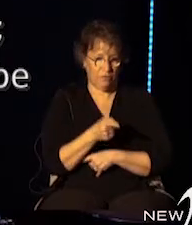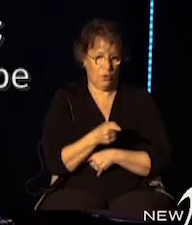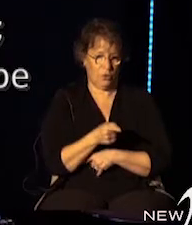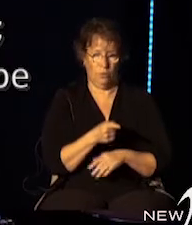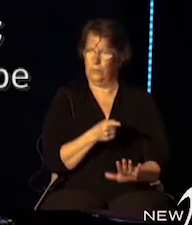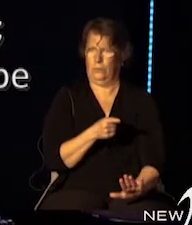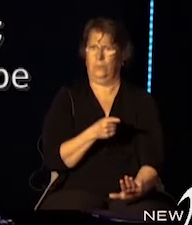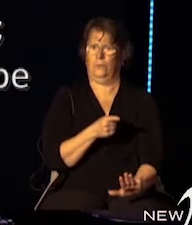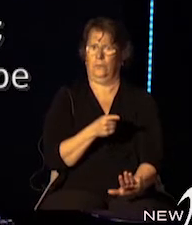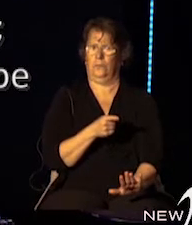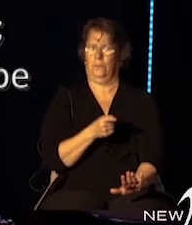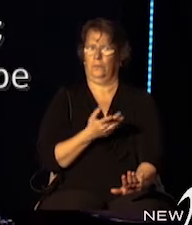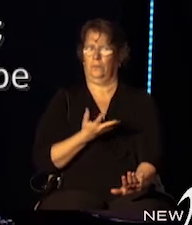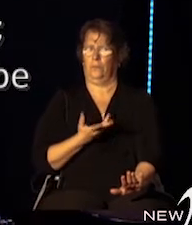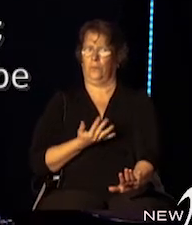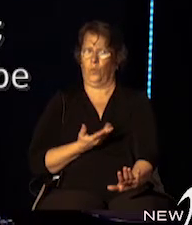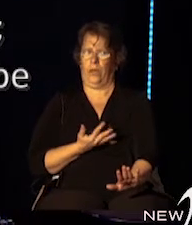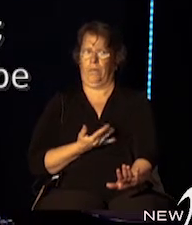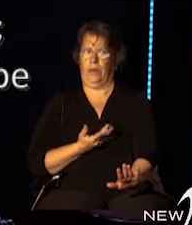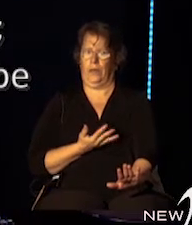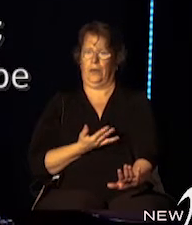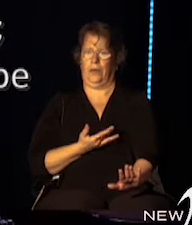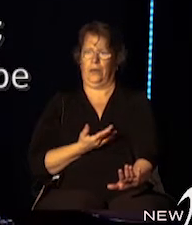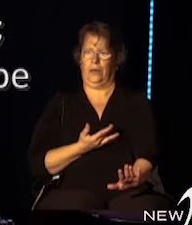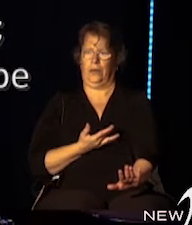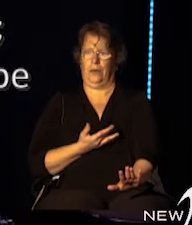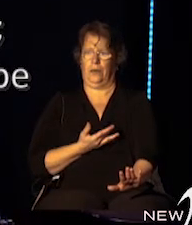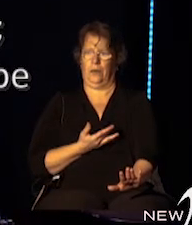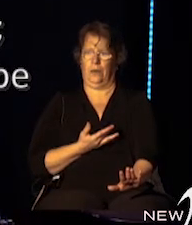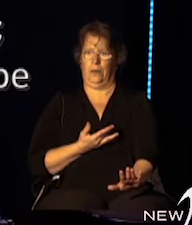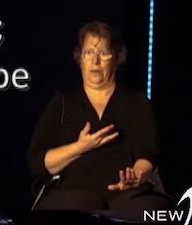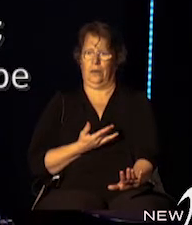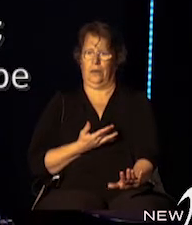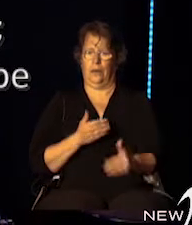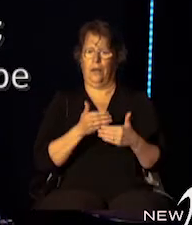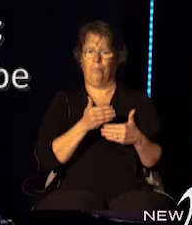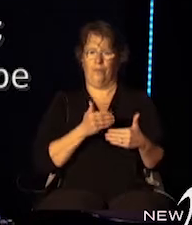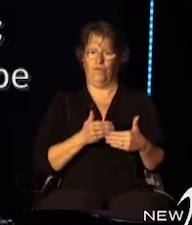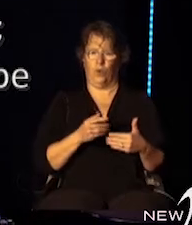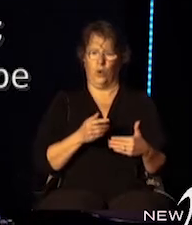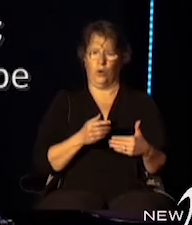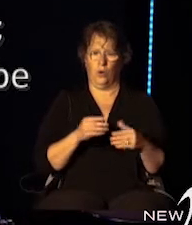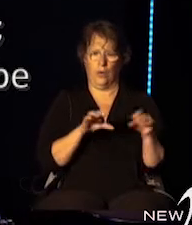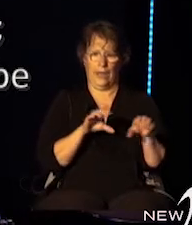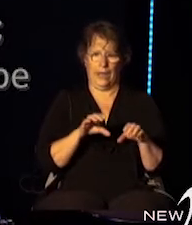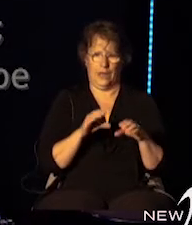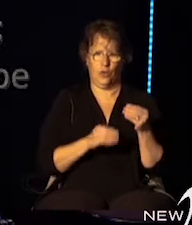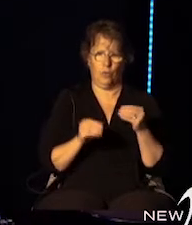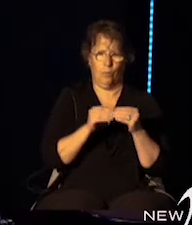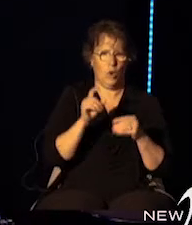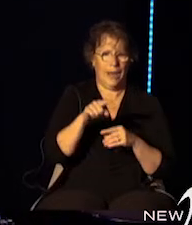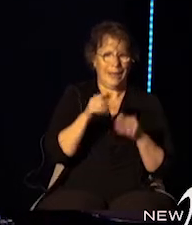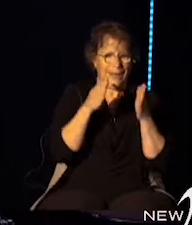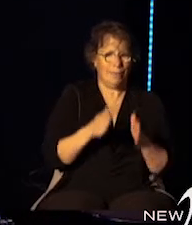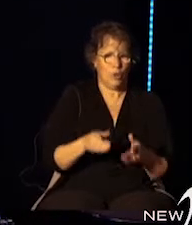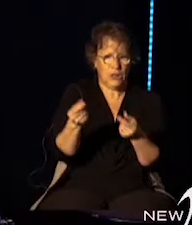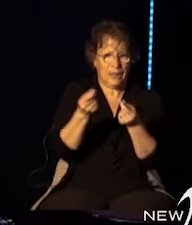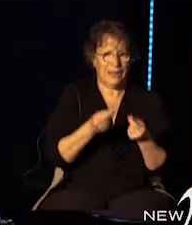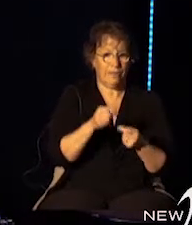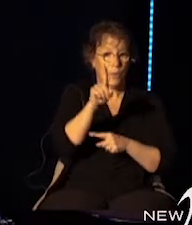Hold on a second. Before I go any further, I need somebody to give me $100. Could somebody please give me